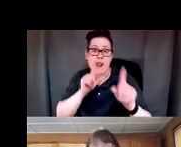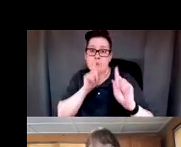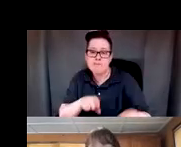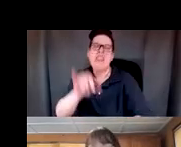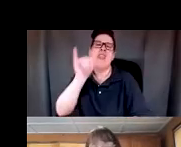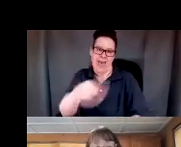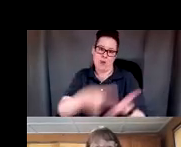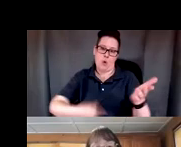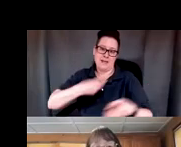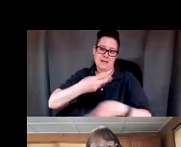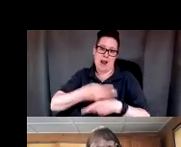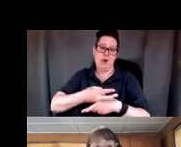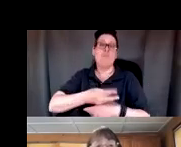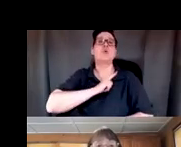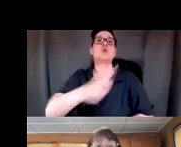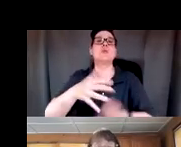treating.